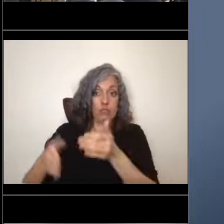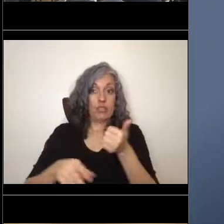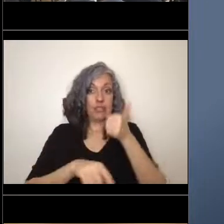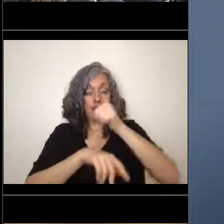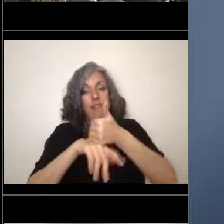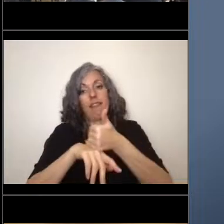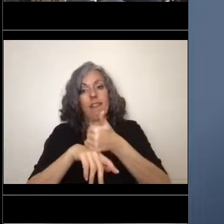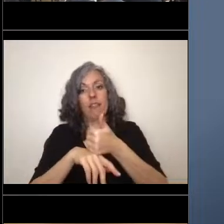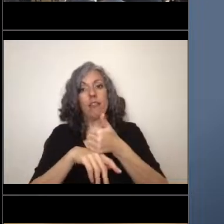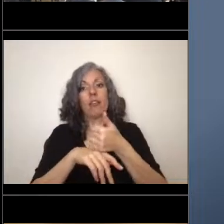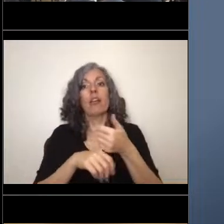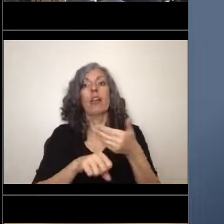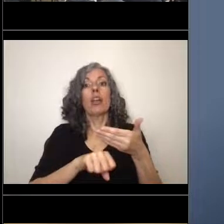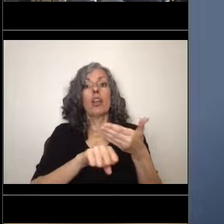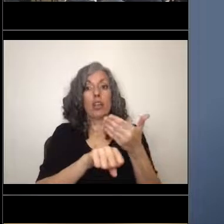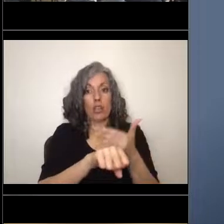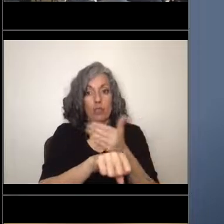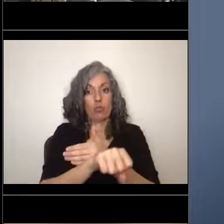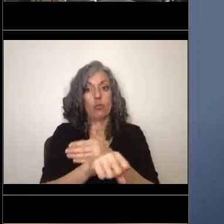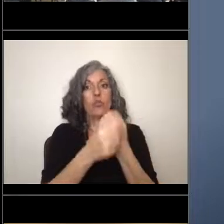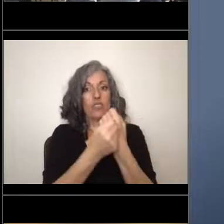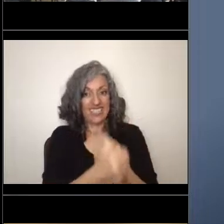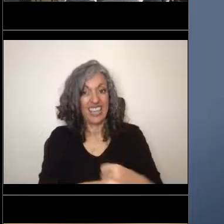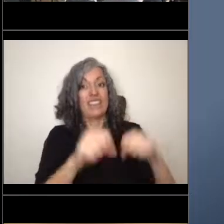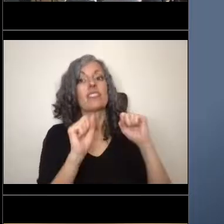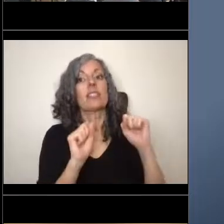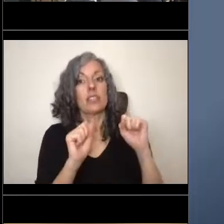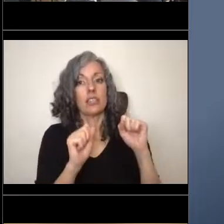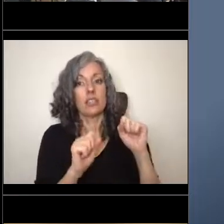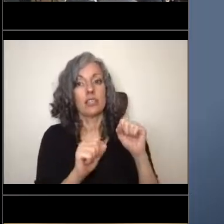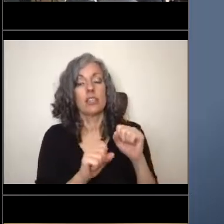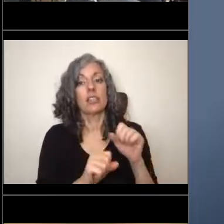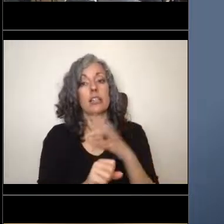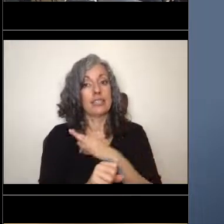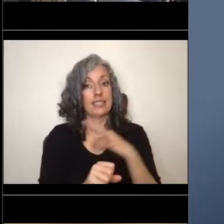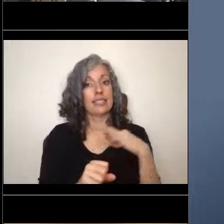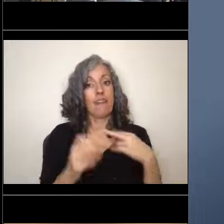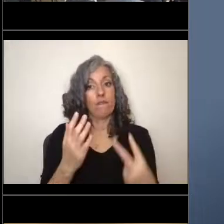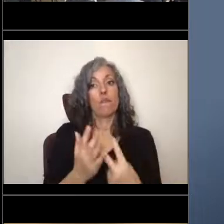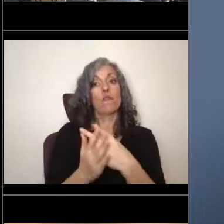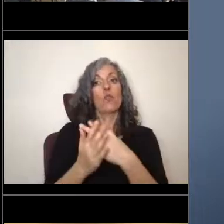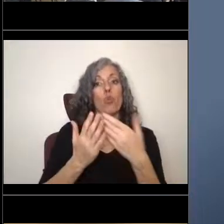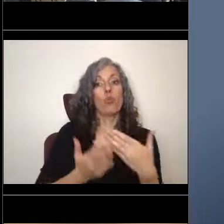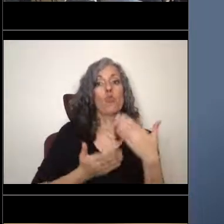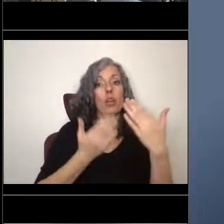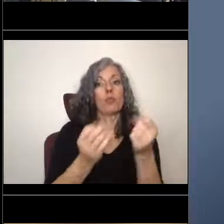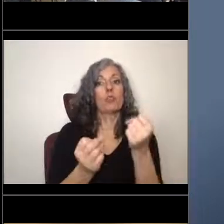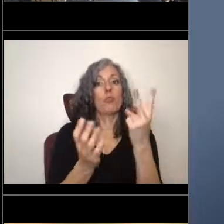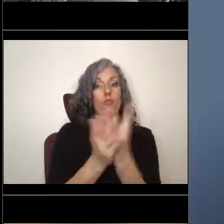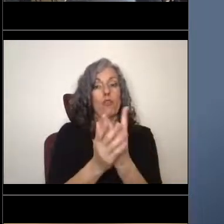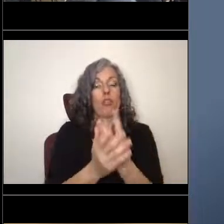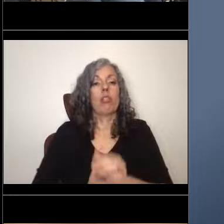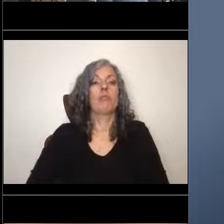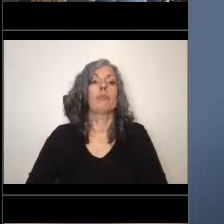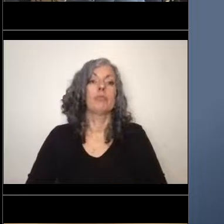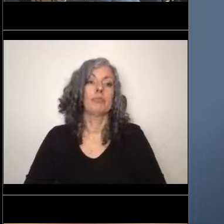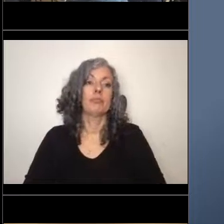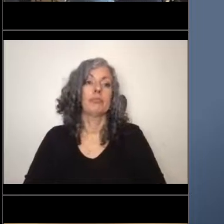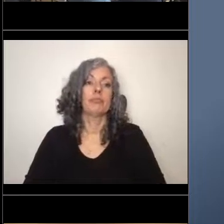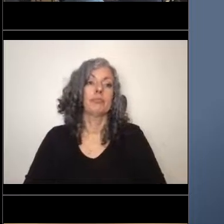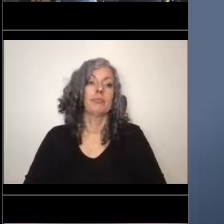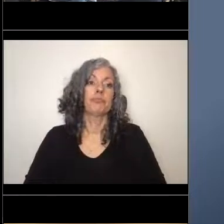improved freight throughput and safety. Staff has reviewed this request and recommends approval. Justin, any public comment?